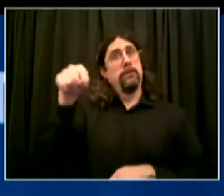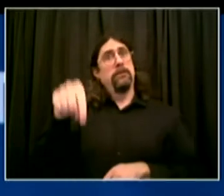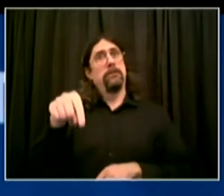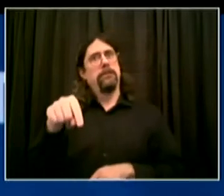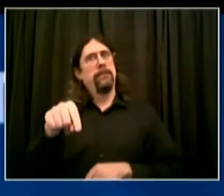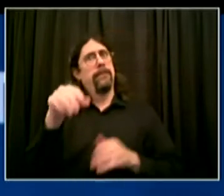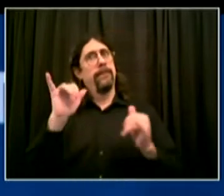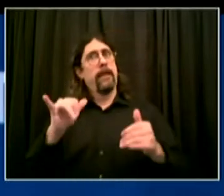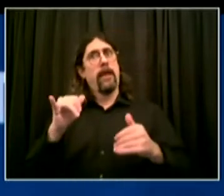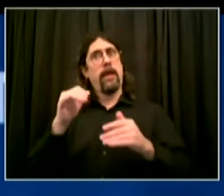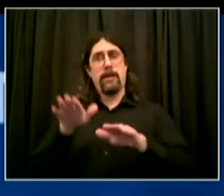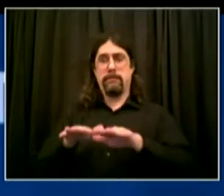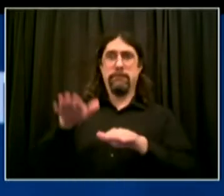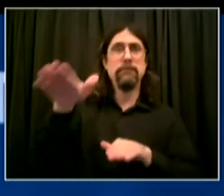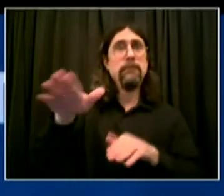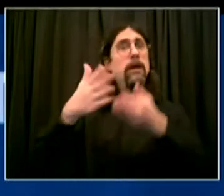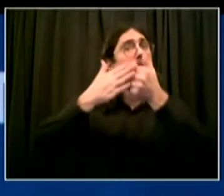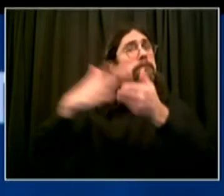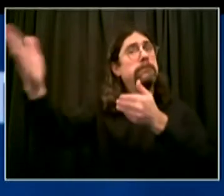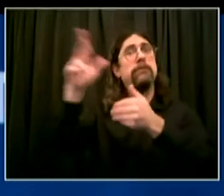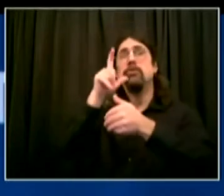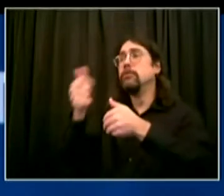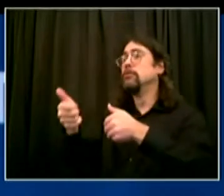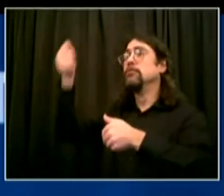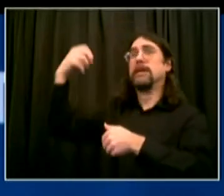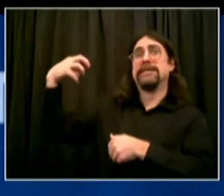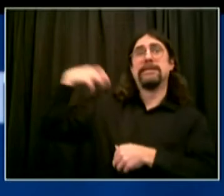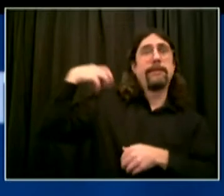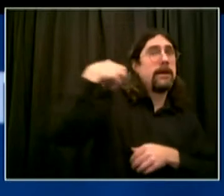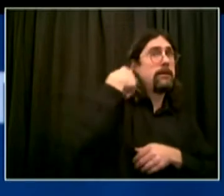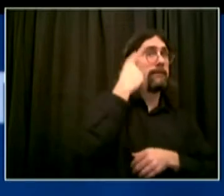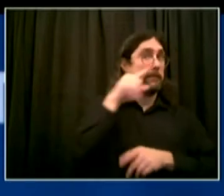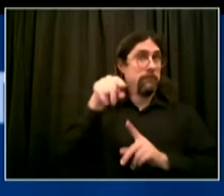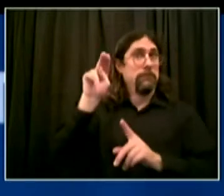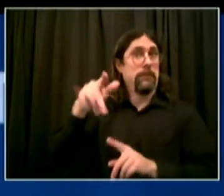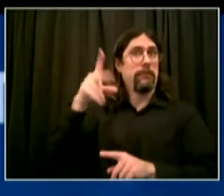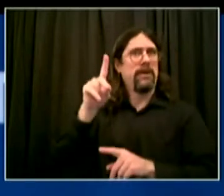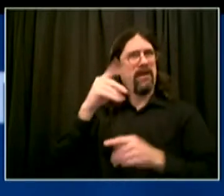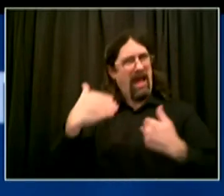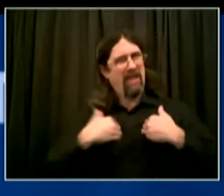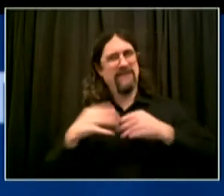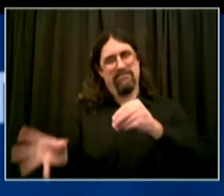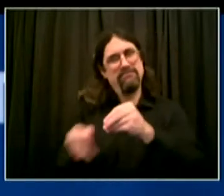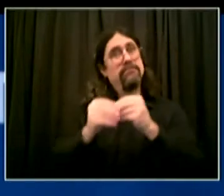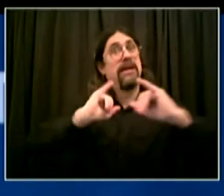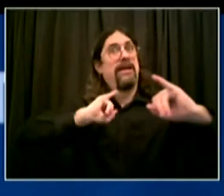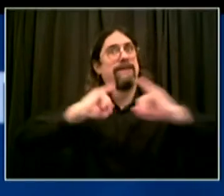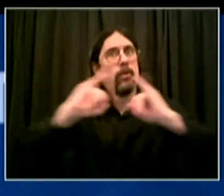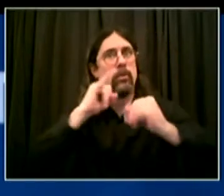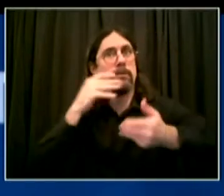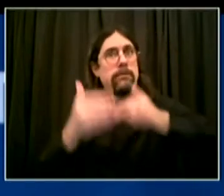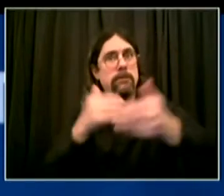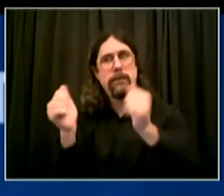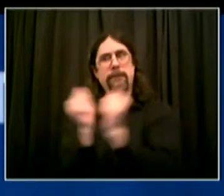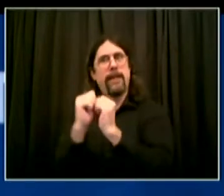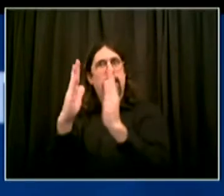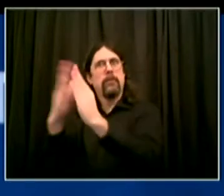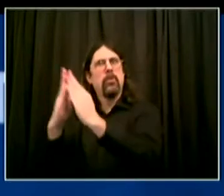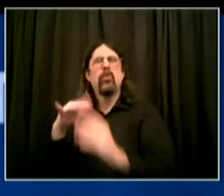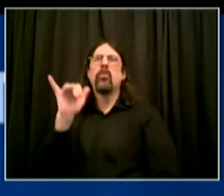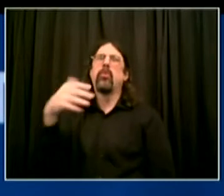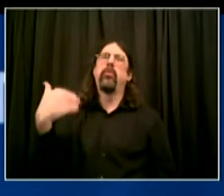feel a connection to their NYPD, and especially at the leadership positions. And this, I think, really goes very far